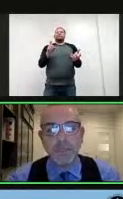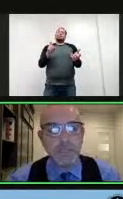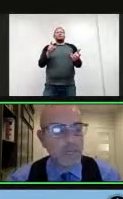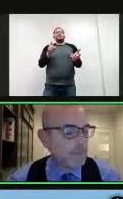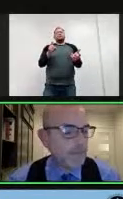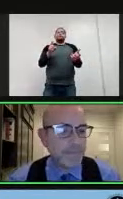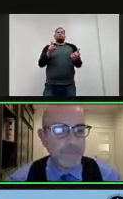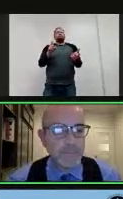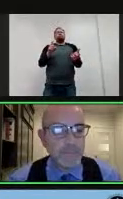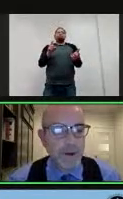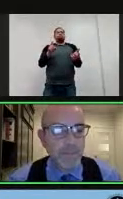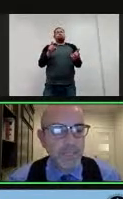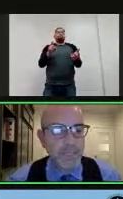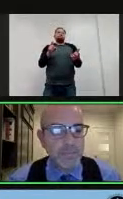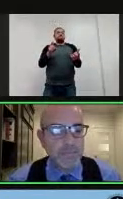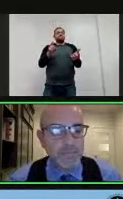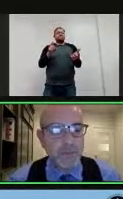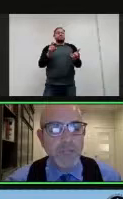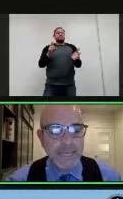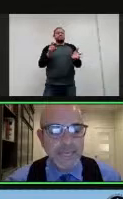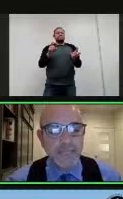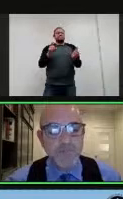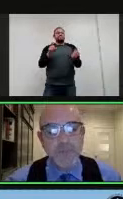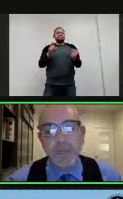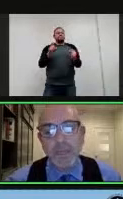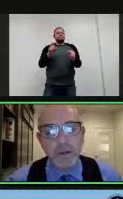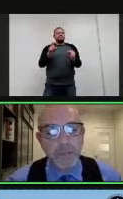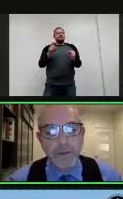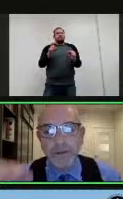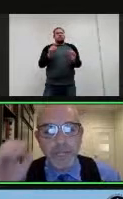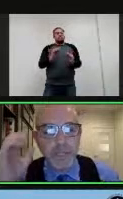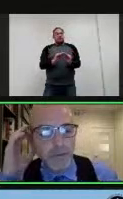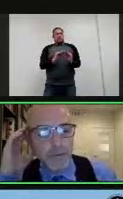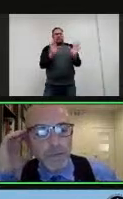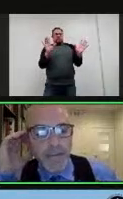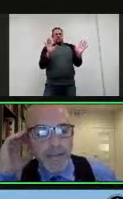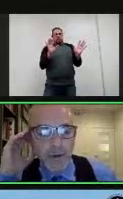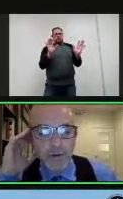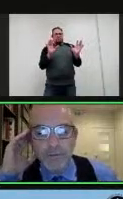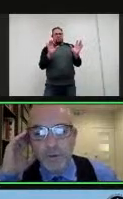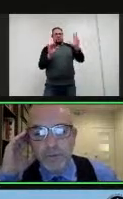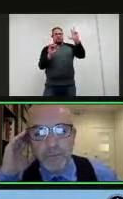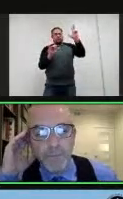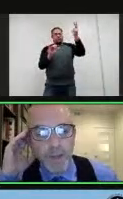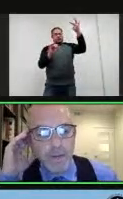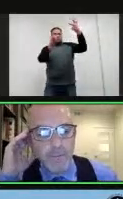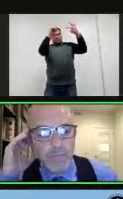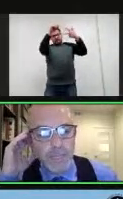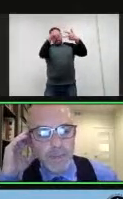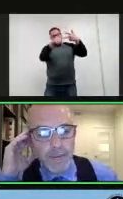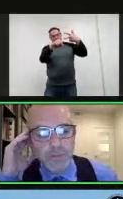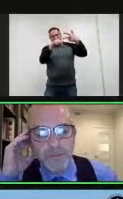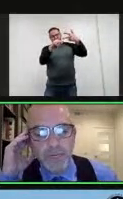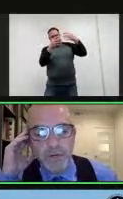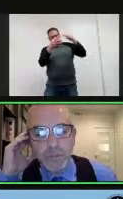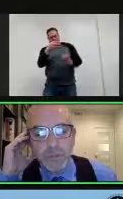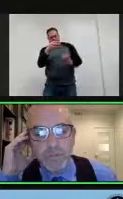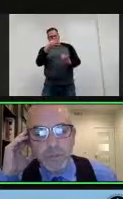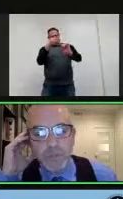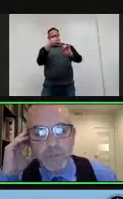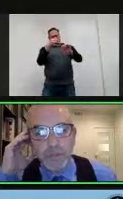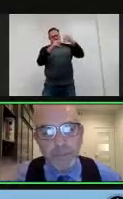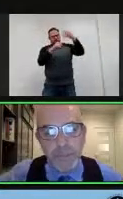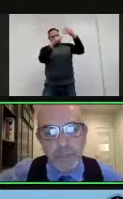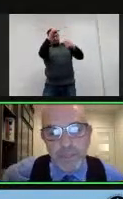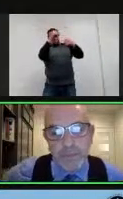you'll need to just probably just be clear whether you're saying the third one down or the fourth from the bottom or somehow so everybody knows which